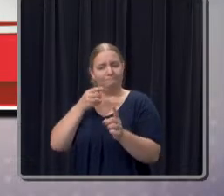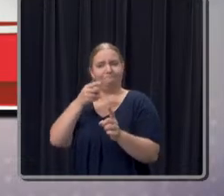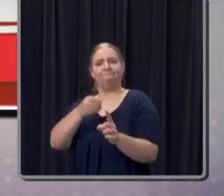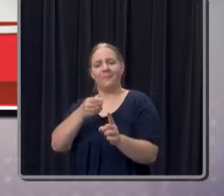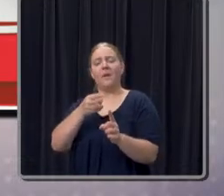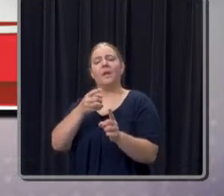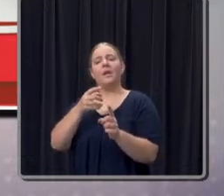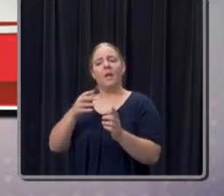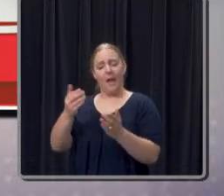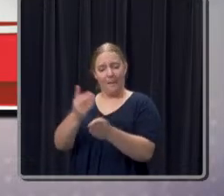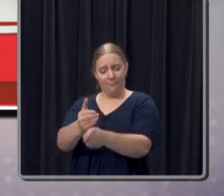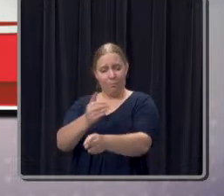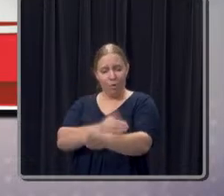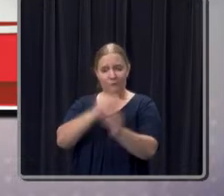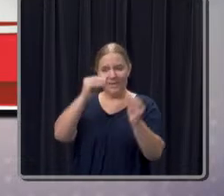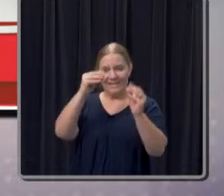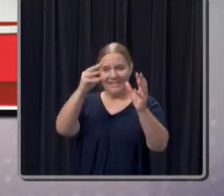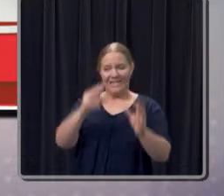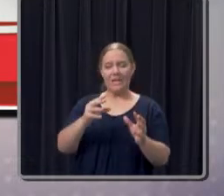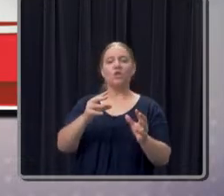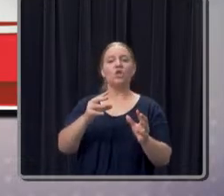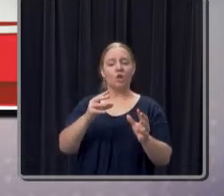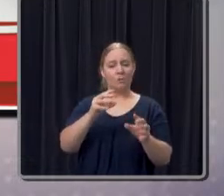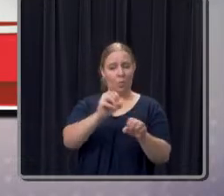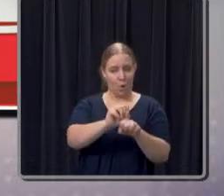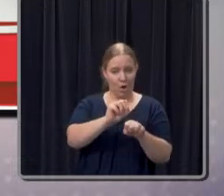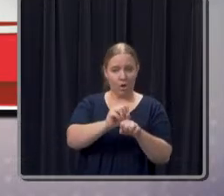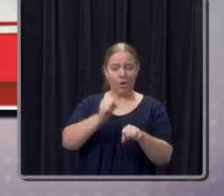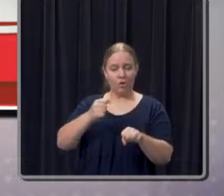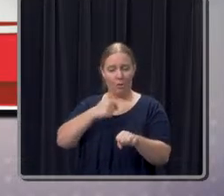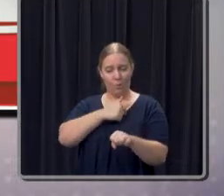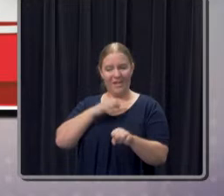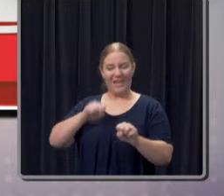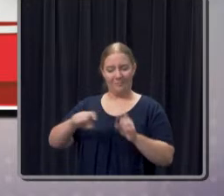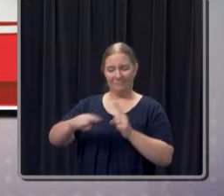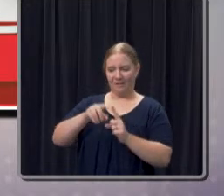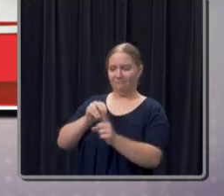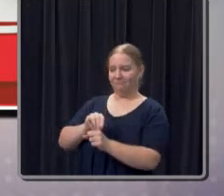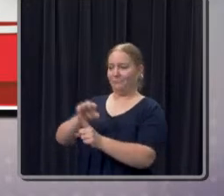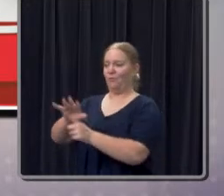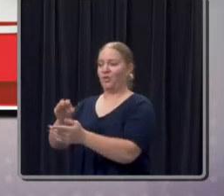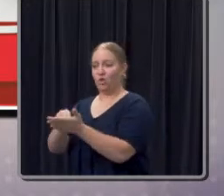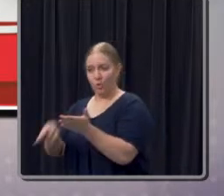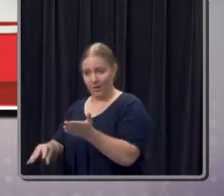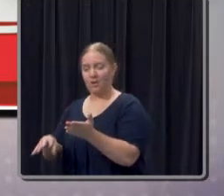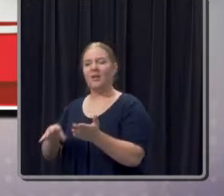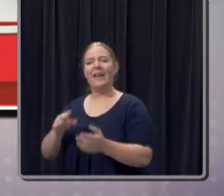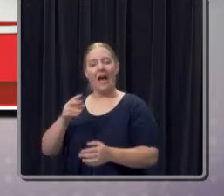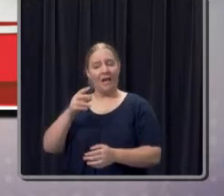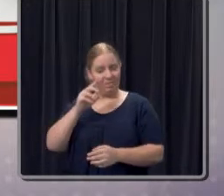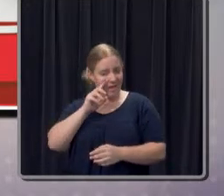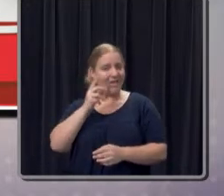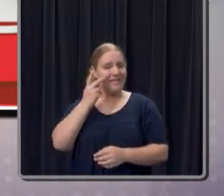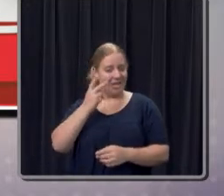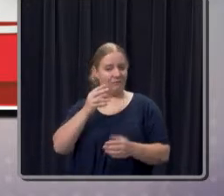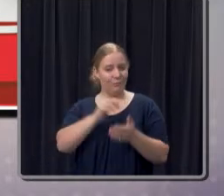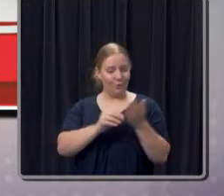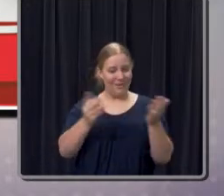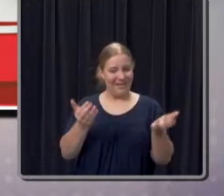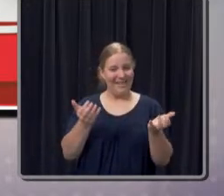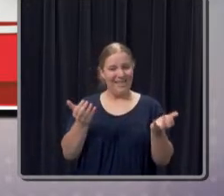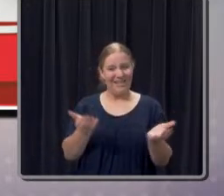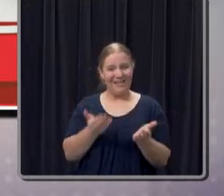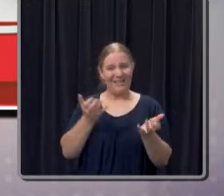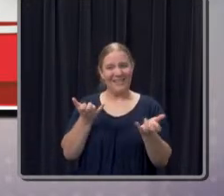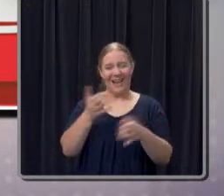improve educator practice so that we can have that positive impact on student learning. And I think, seeing the students here tonight, we were